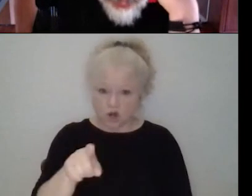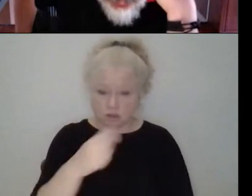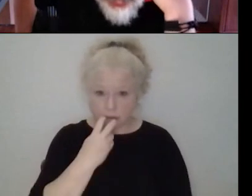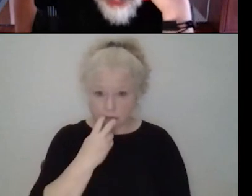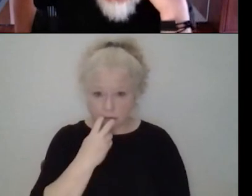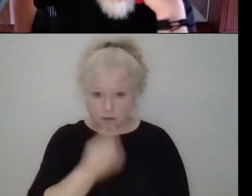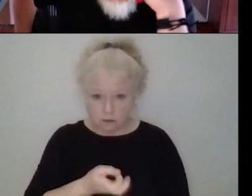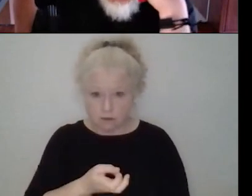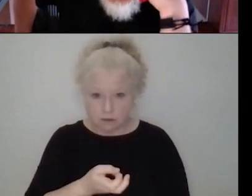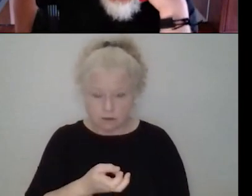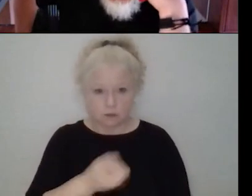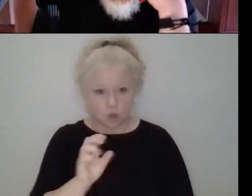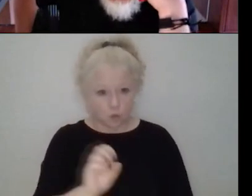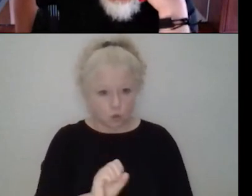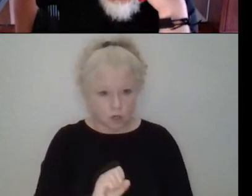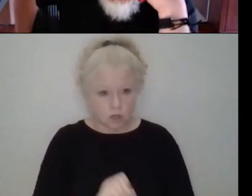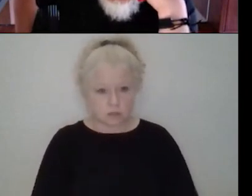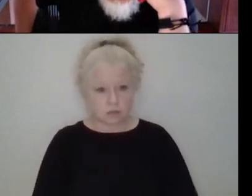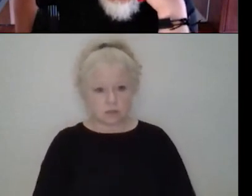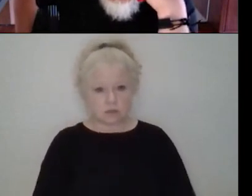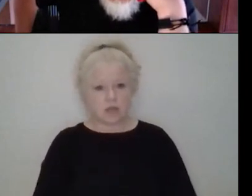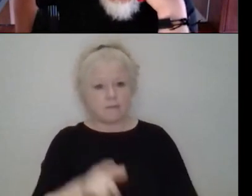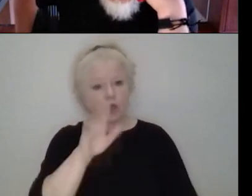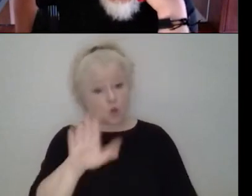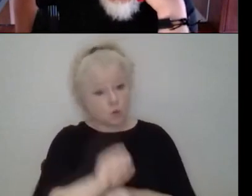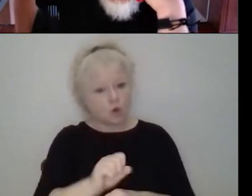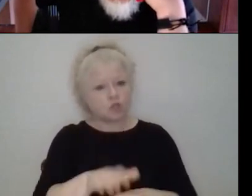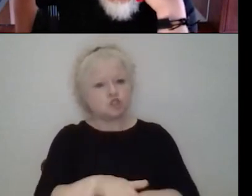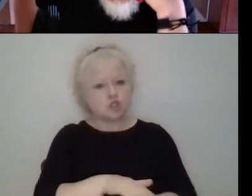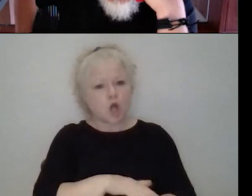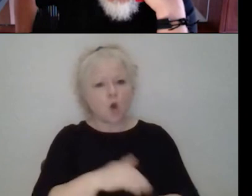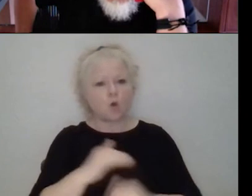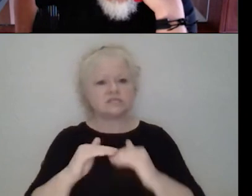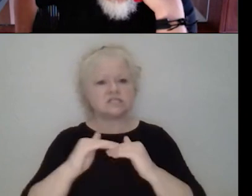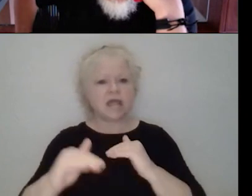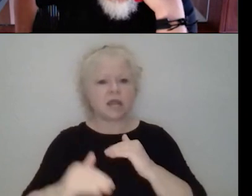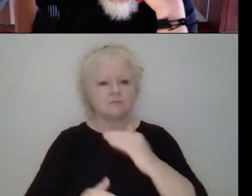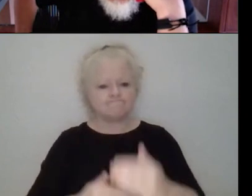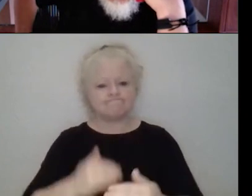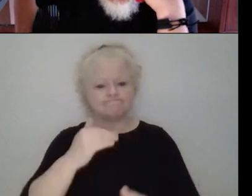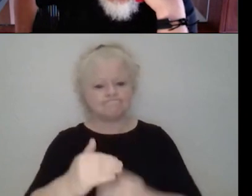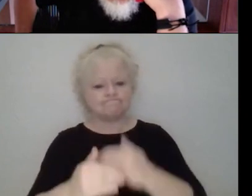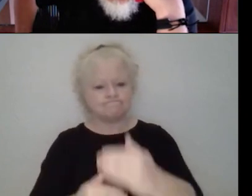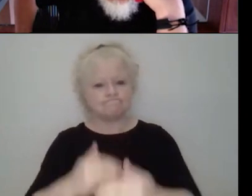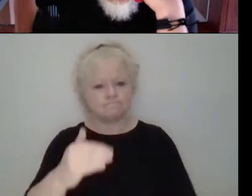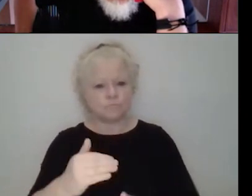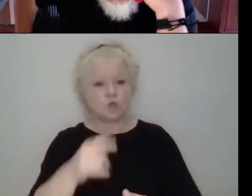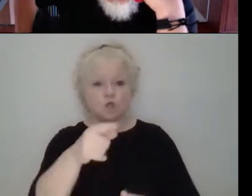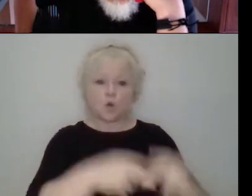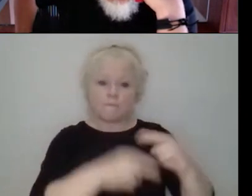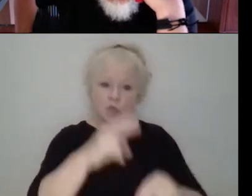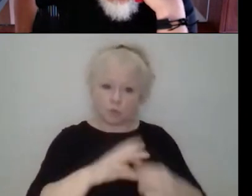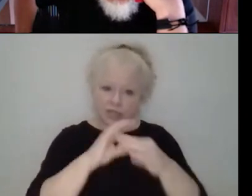awe, but it's slow and steady, right? And then you make relationships, you collaborate, things start